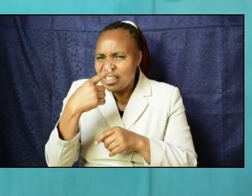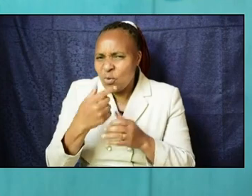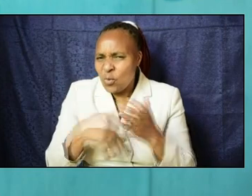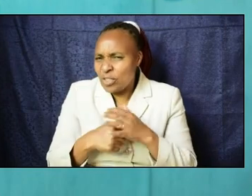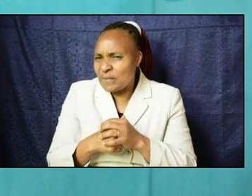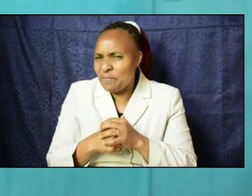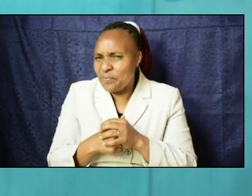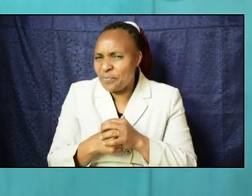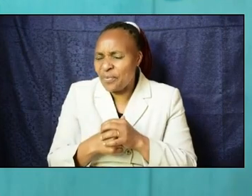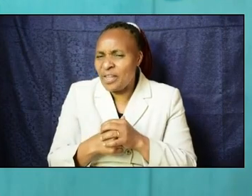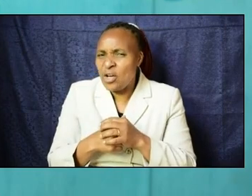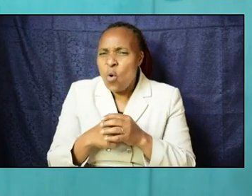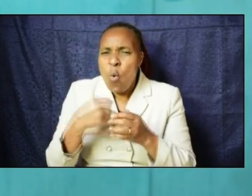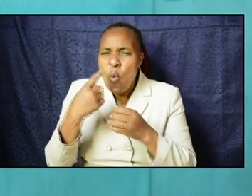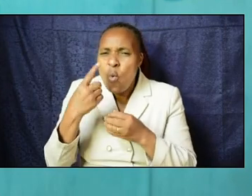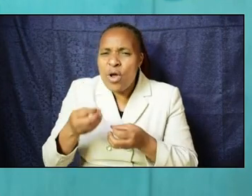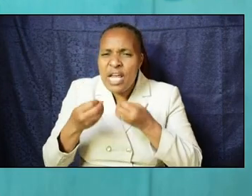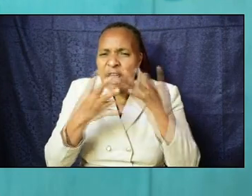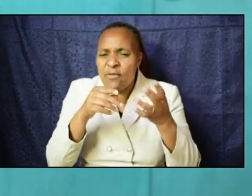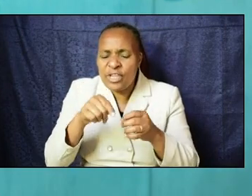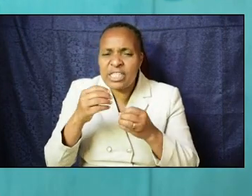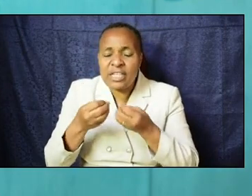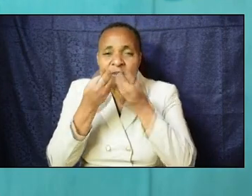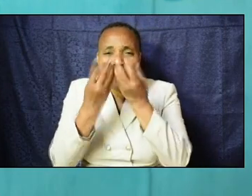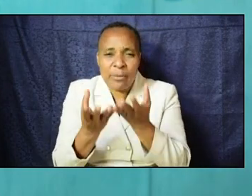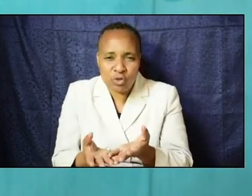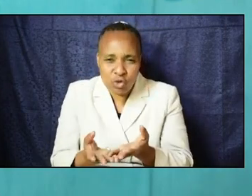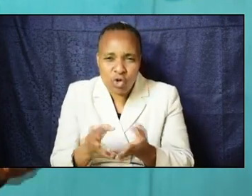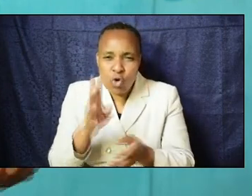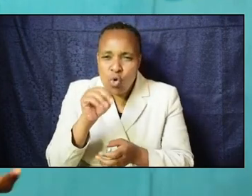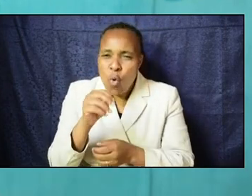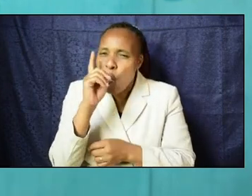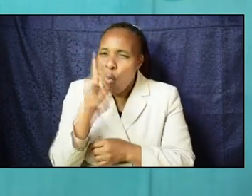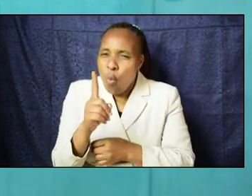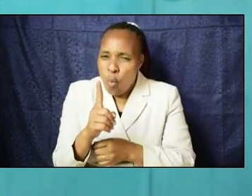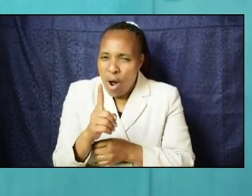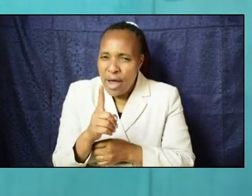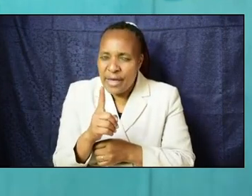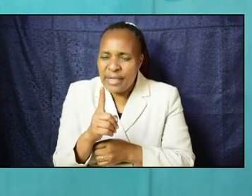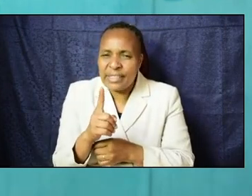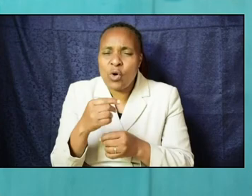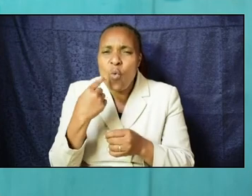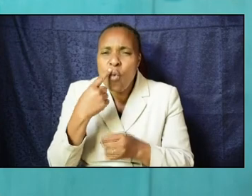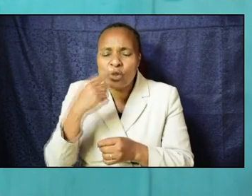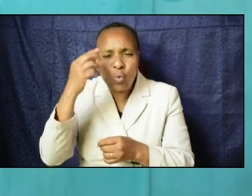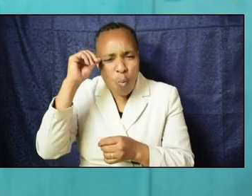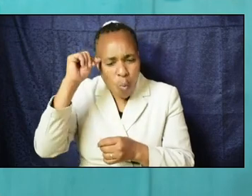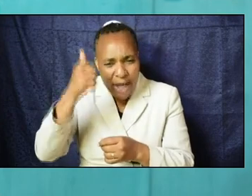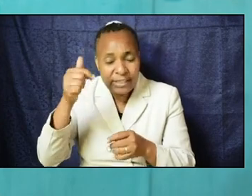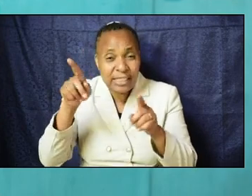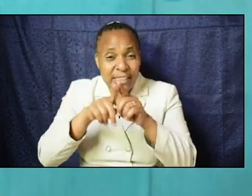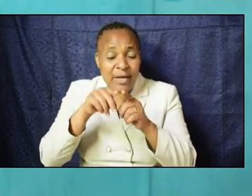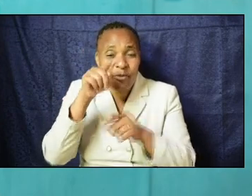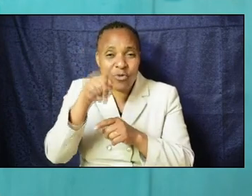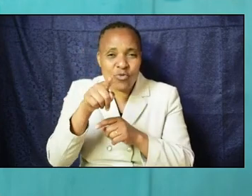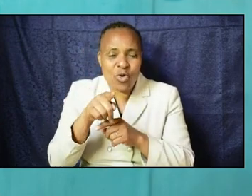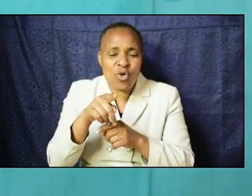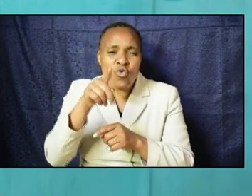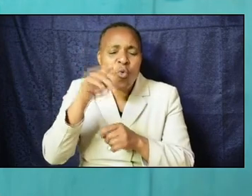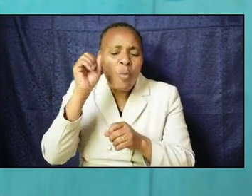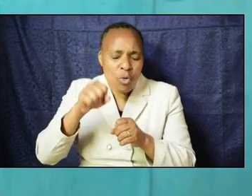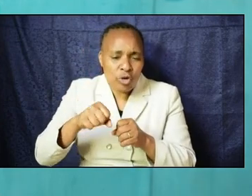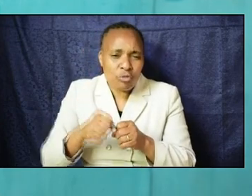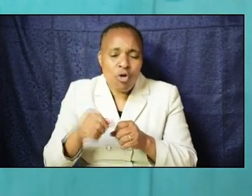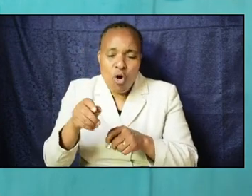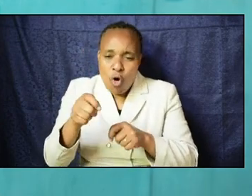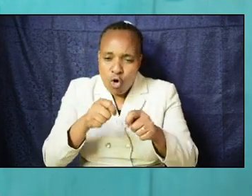God gave you all this information, there is no one so discerning and wise as you. You shall be in